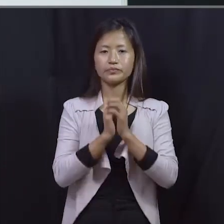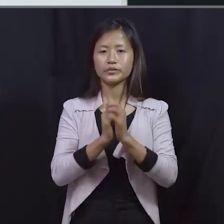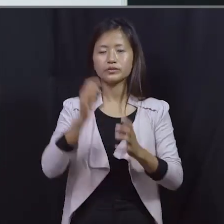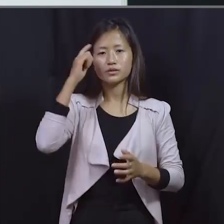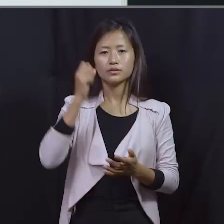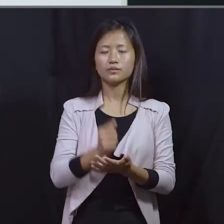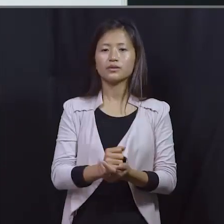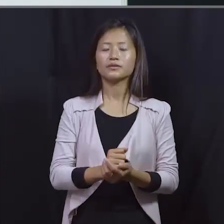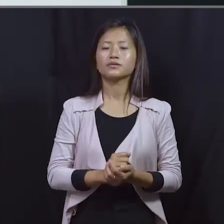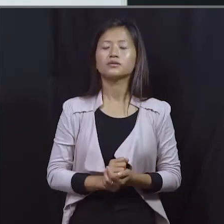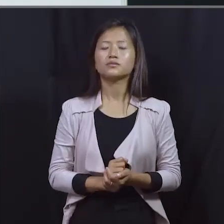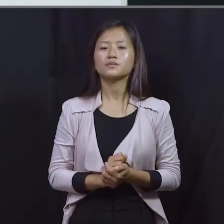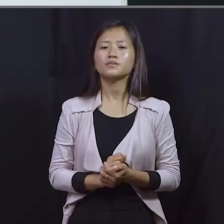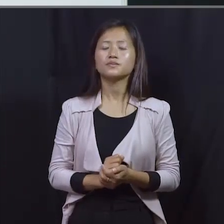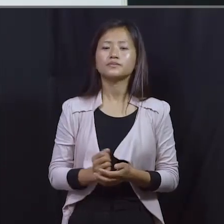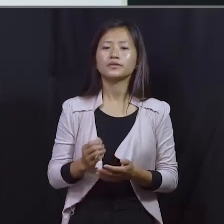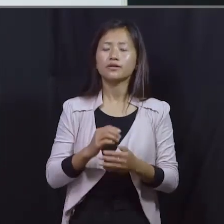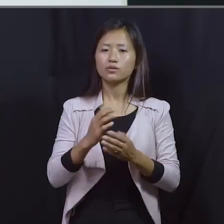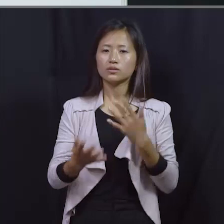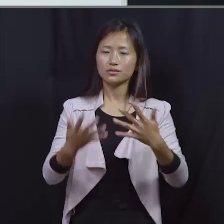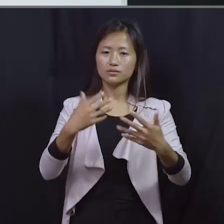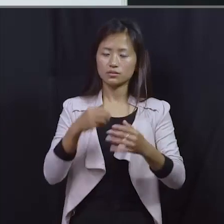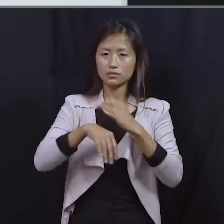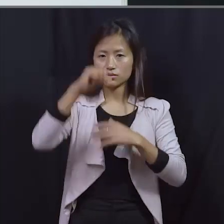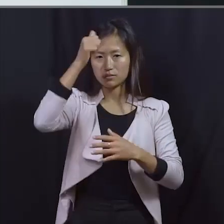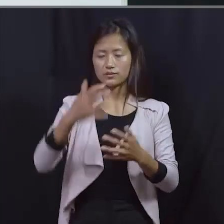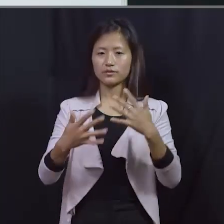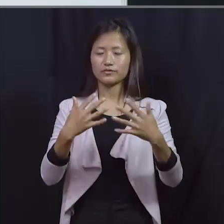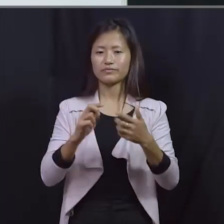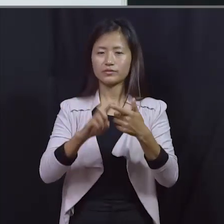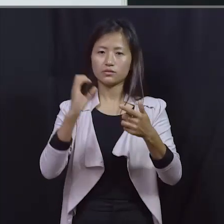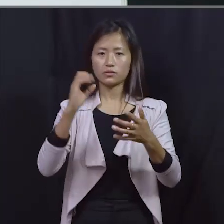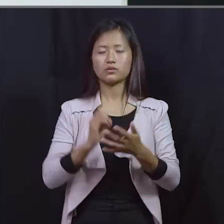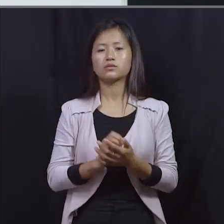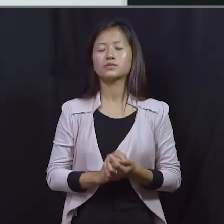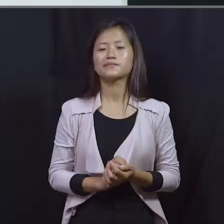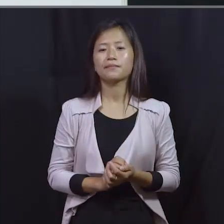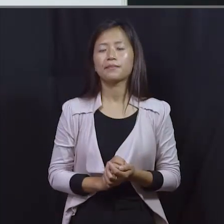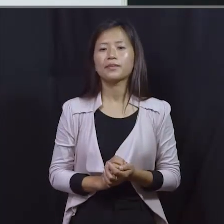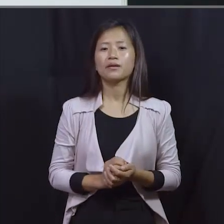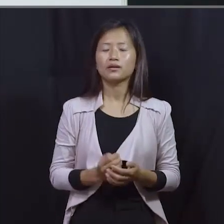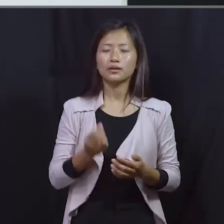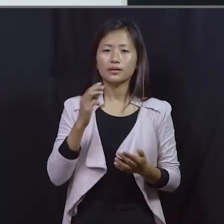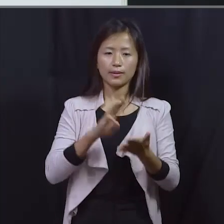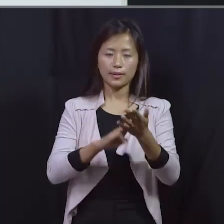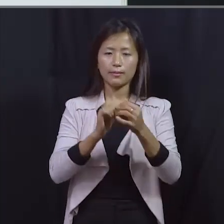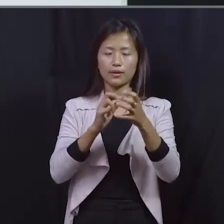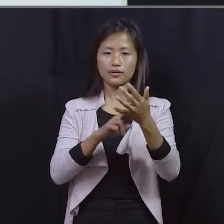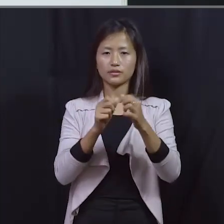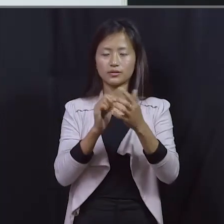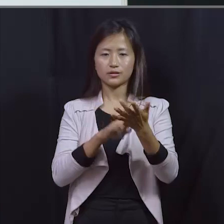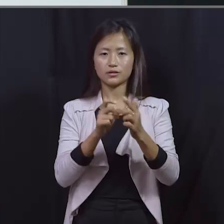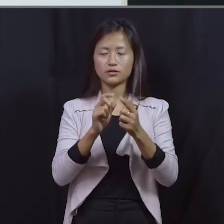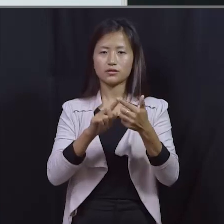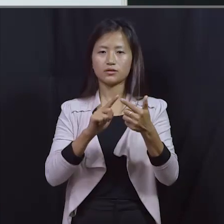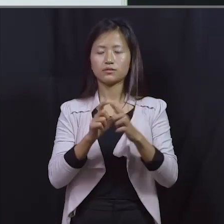India, before the coming of the British rule, was a self-sufficient village economy. And when we say self-sufficient, which it meant that whatever they need,